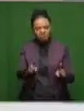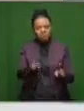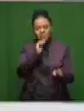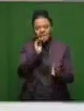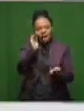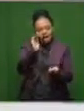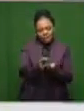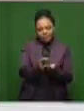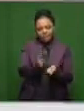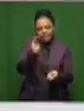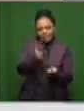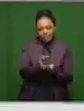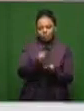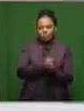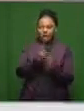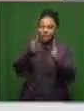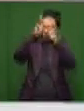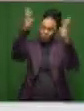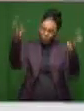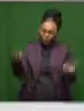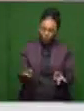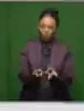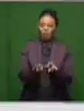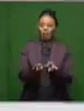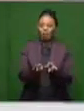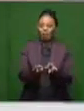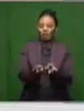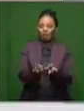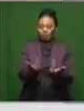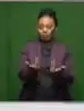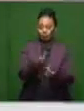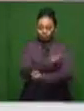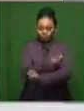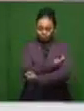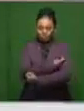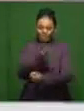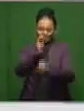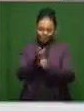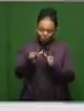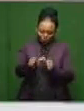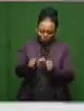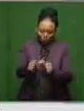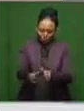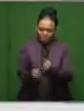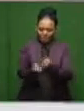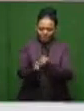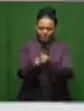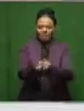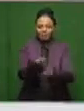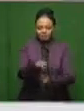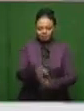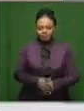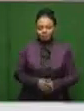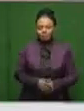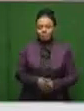as as it's a global uh production so we need to maintain as professor peslela said the non-pharmaceutical interventions